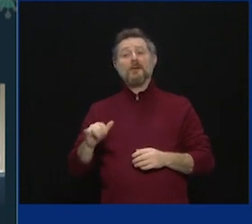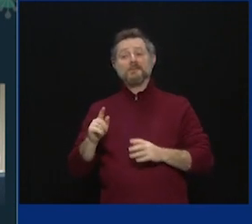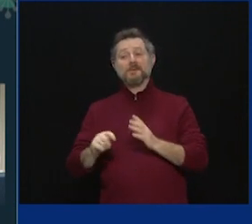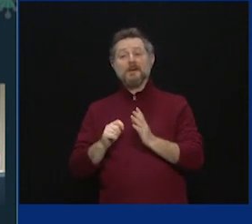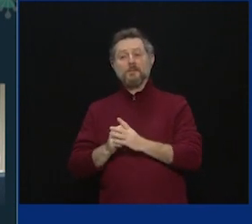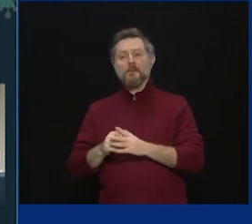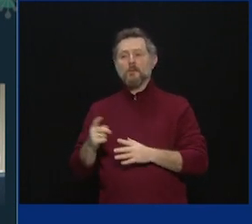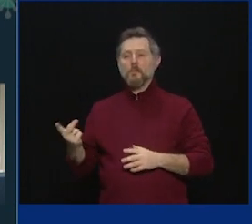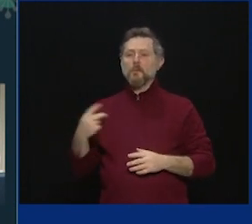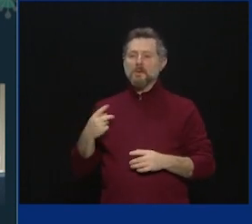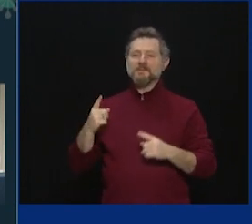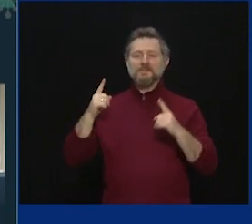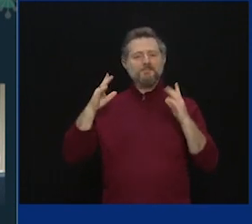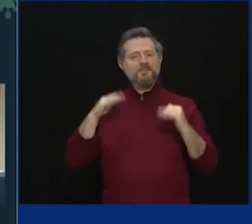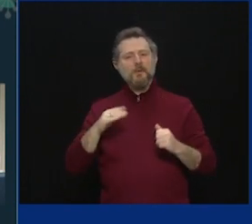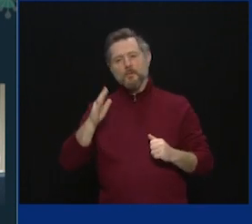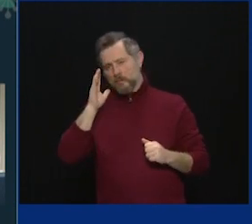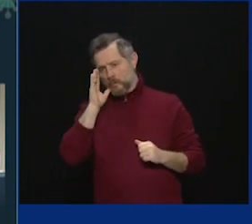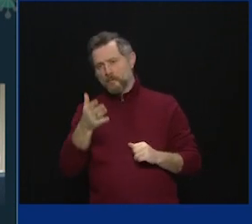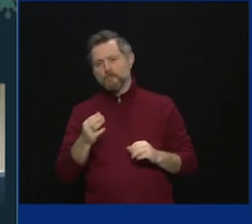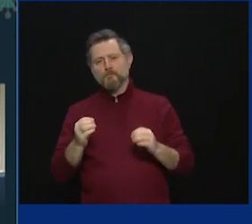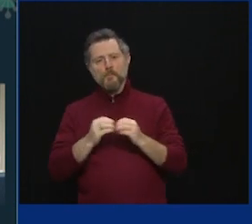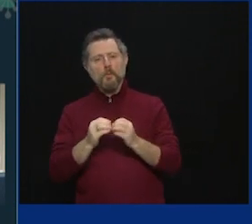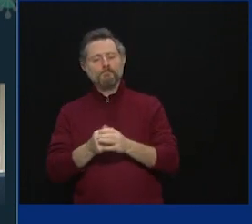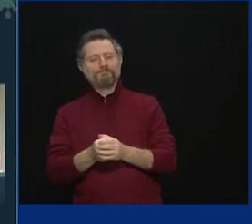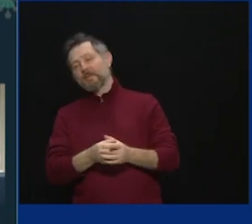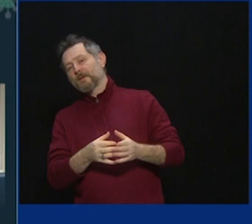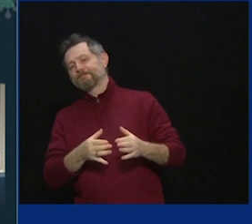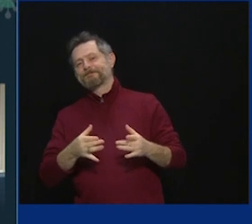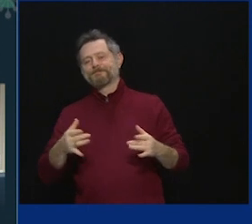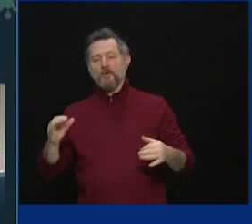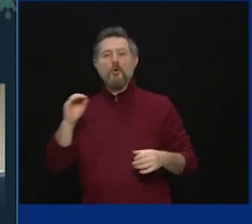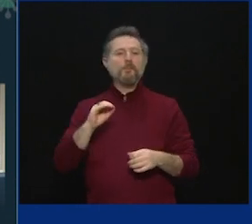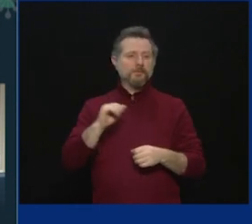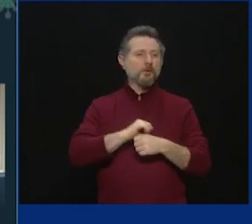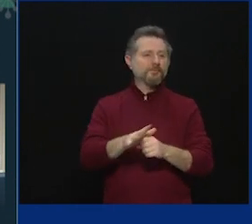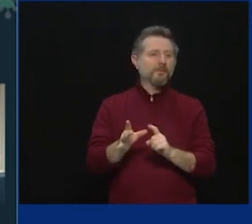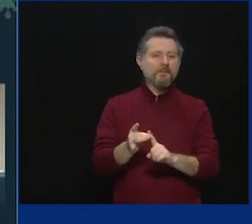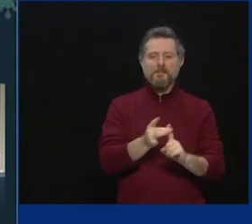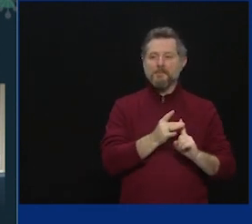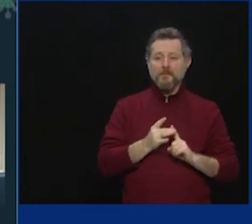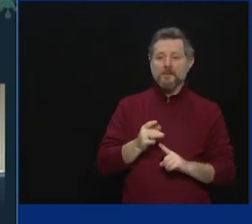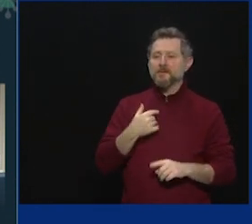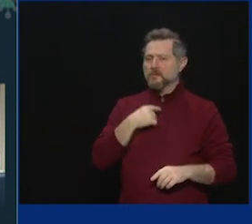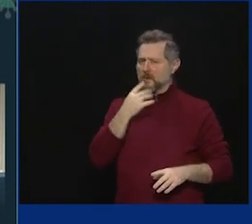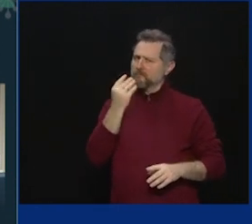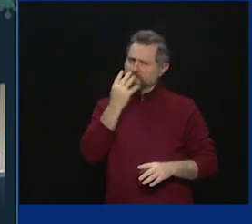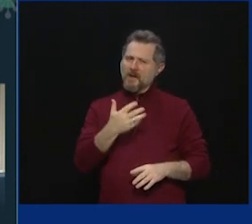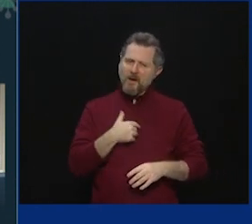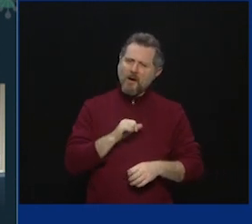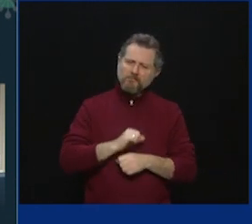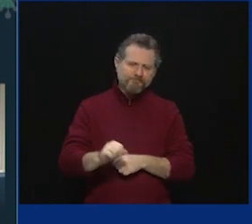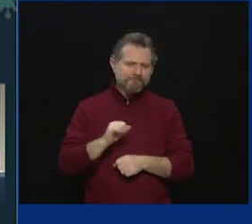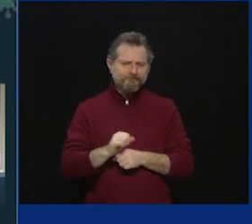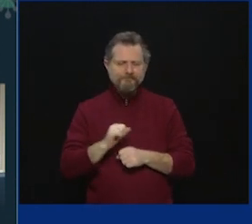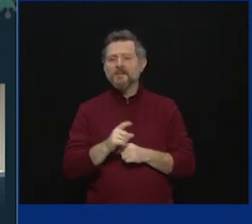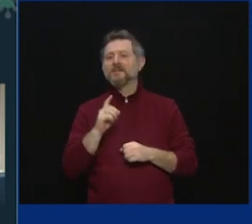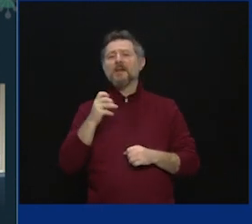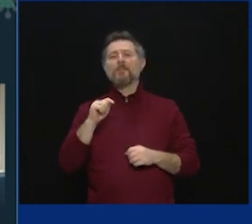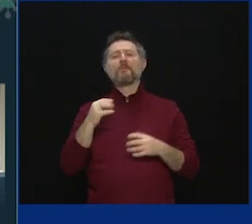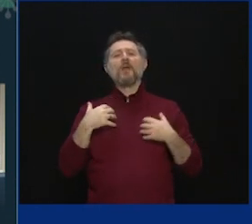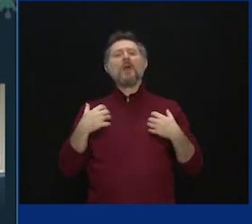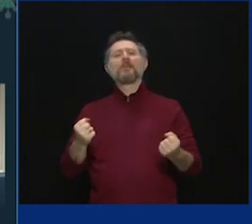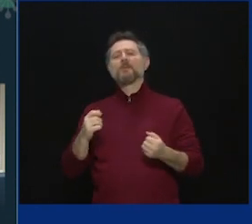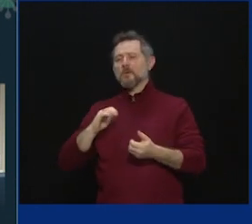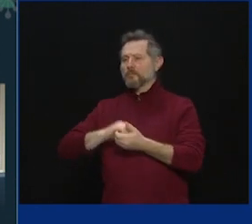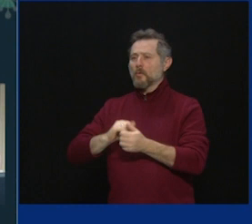that certainly more cases were coming. And since then, we've rolled up our sleeves. Our health department is almost embedded with theirs. We're working